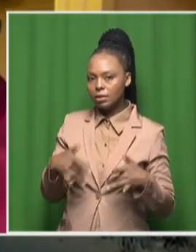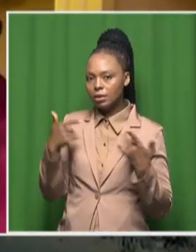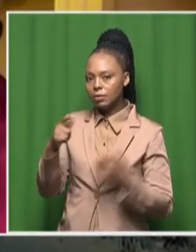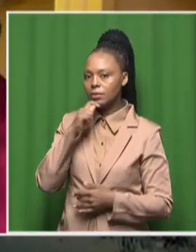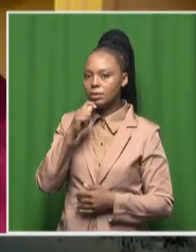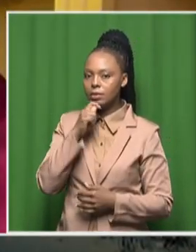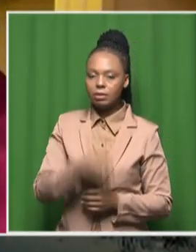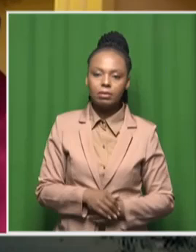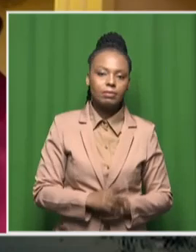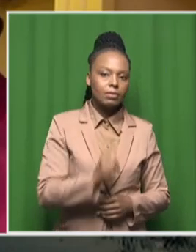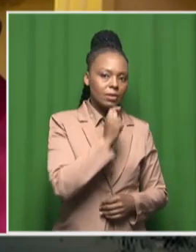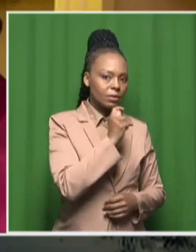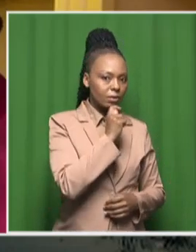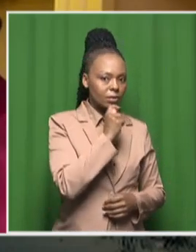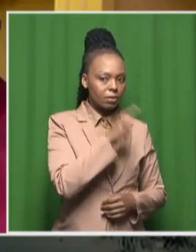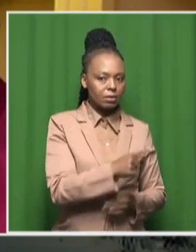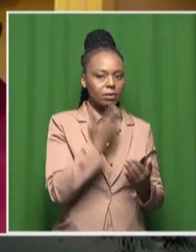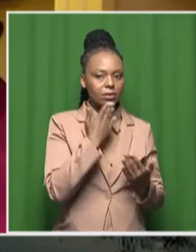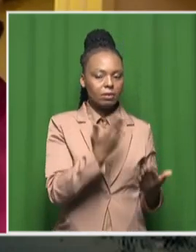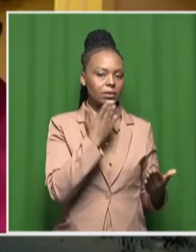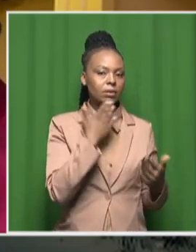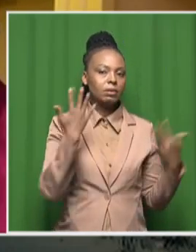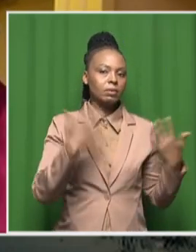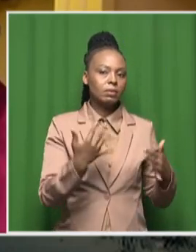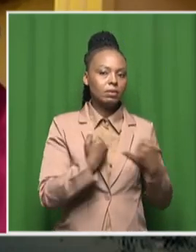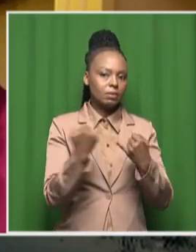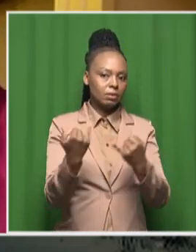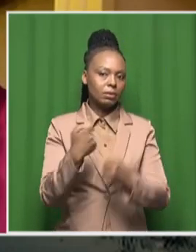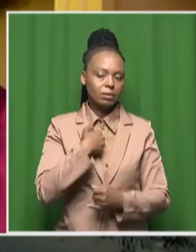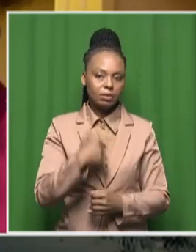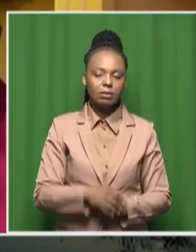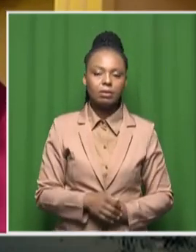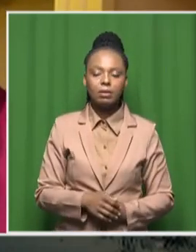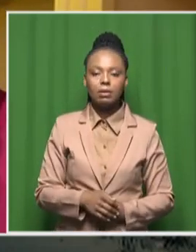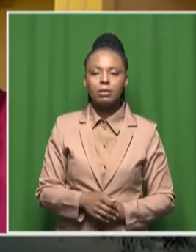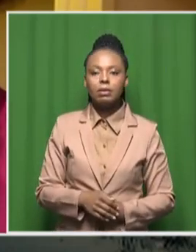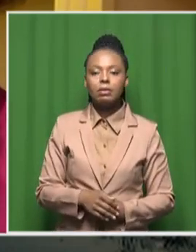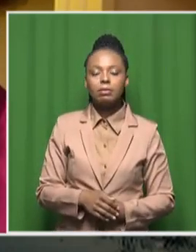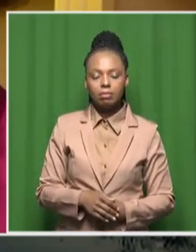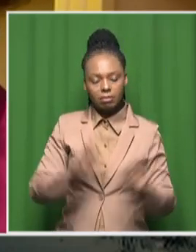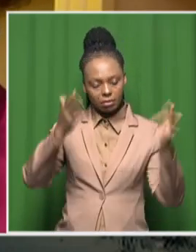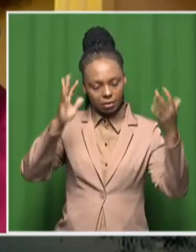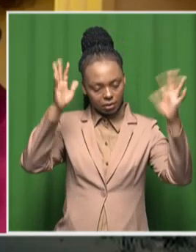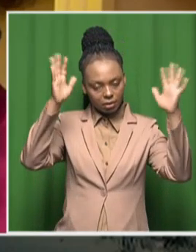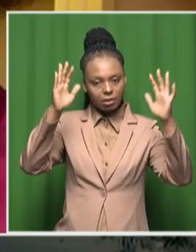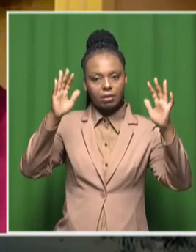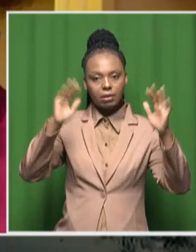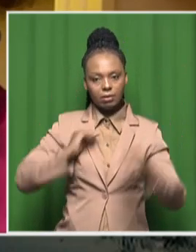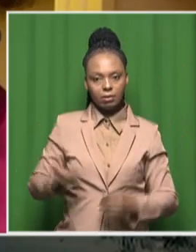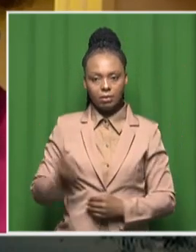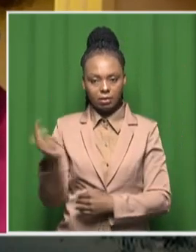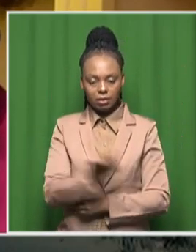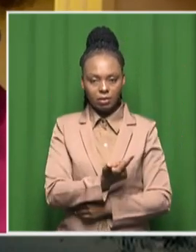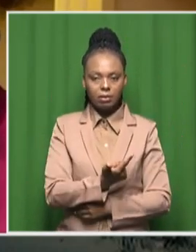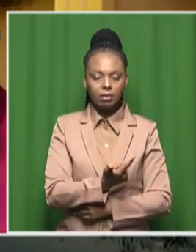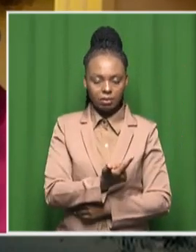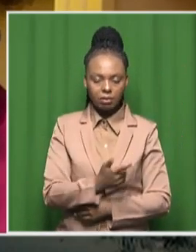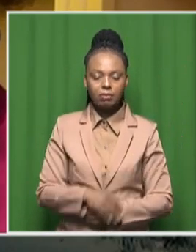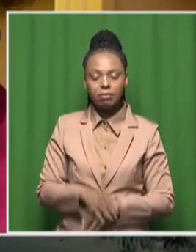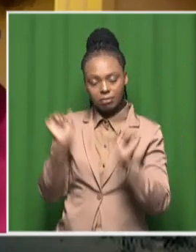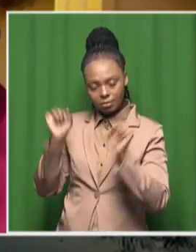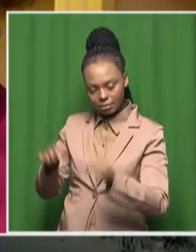Good morning and thank you for the invite and halala to all the women. Halala indeed to all the lovely